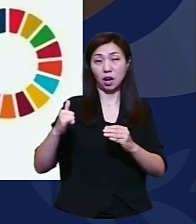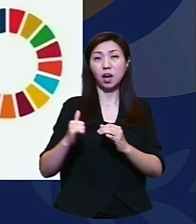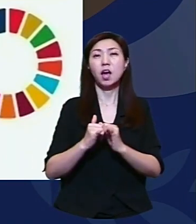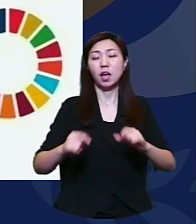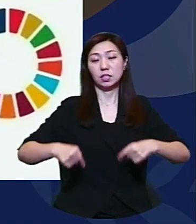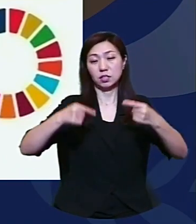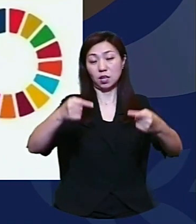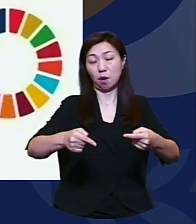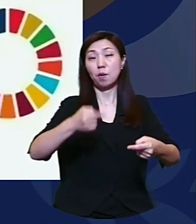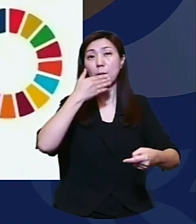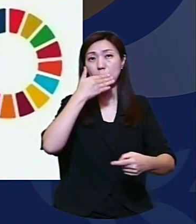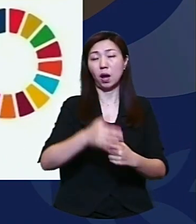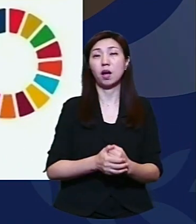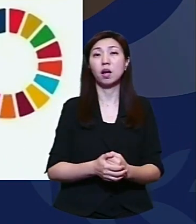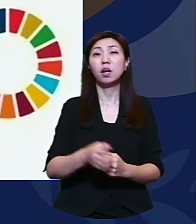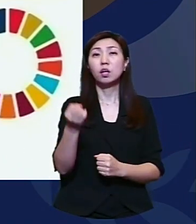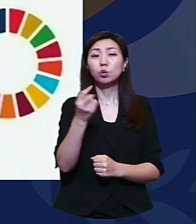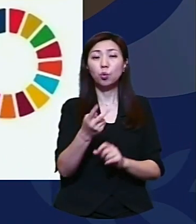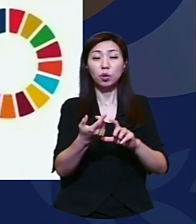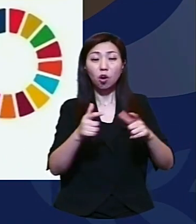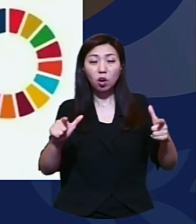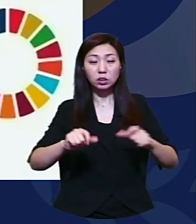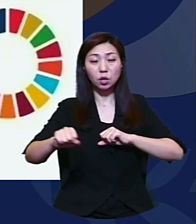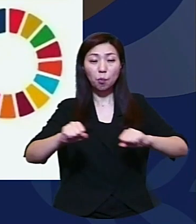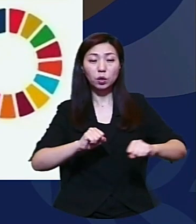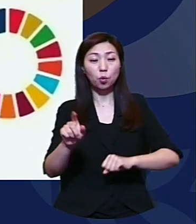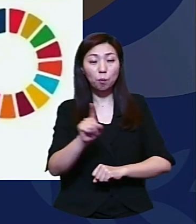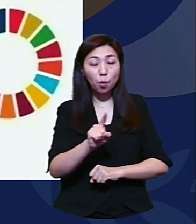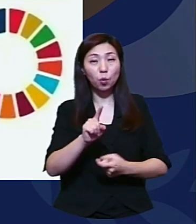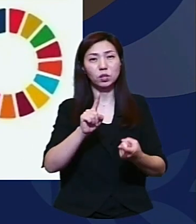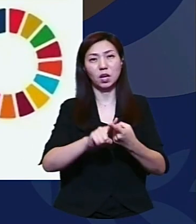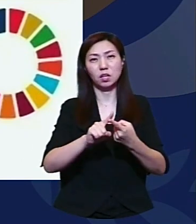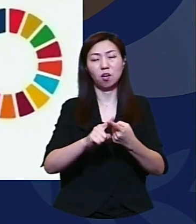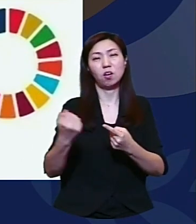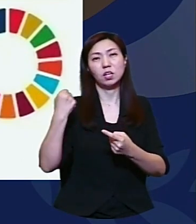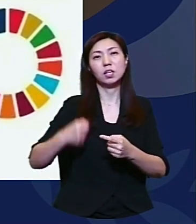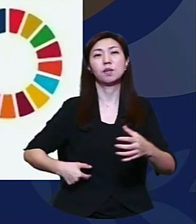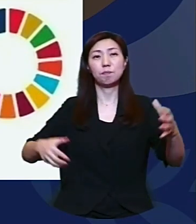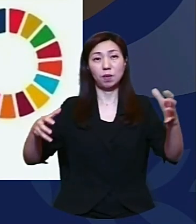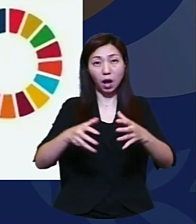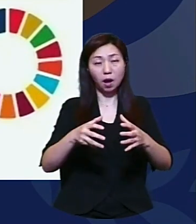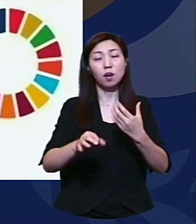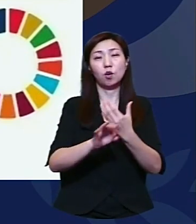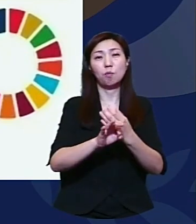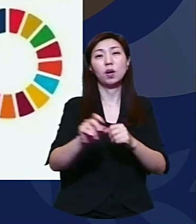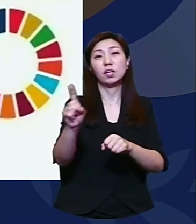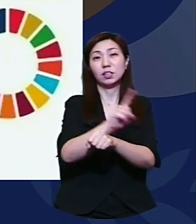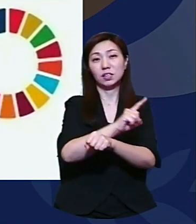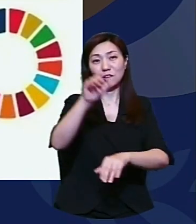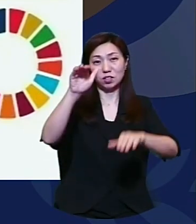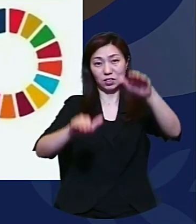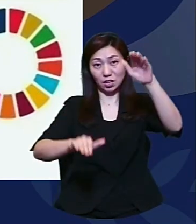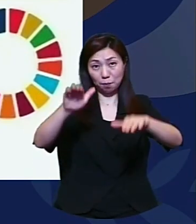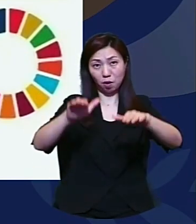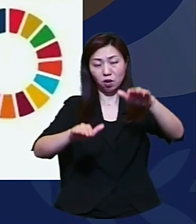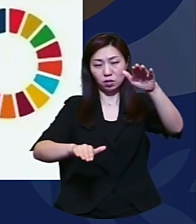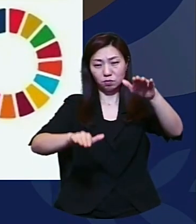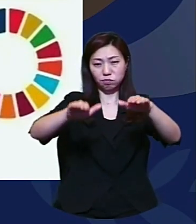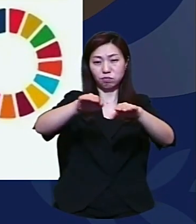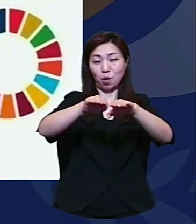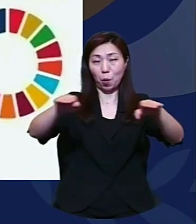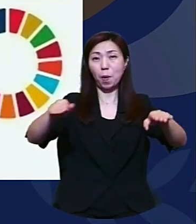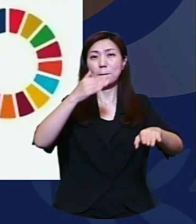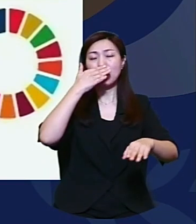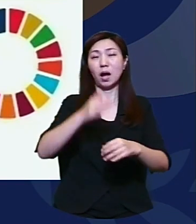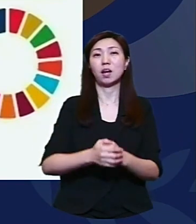to ensure that we can close the digital divide. I do hope that many of you will join us next year at this